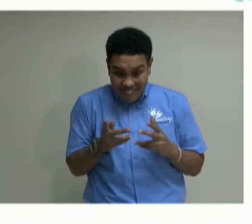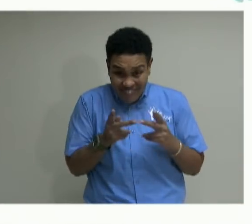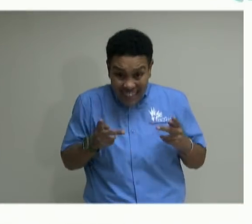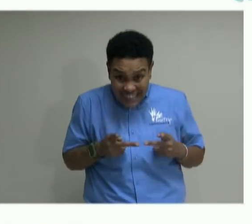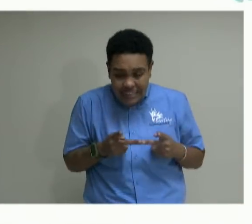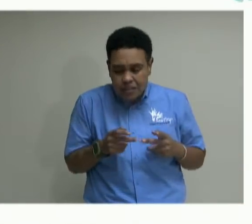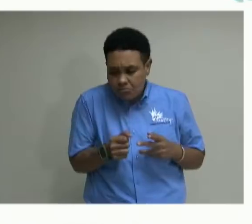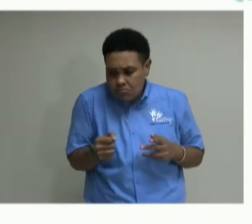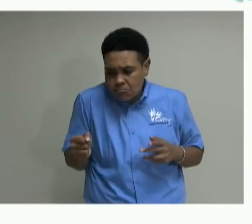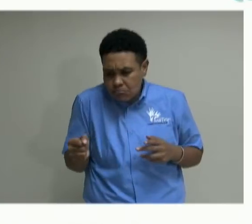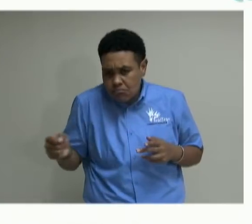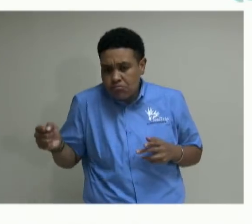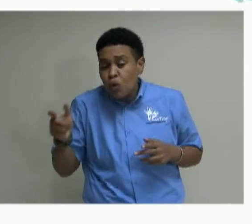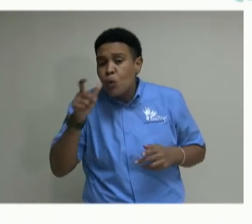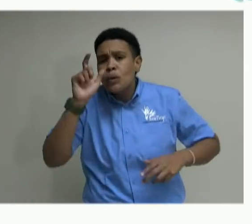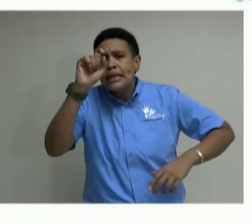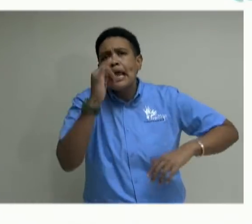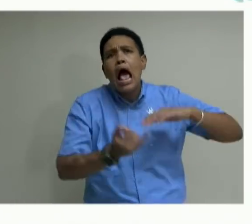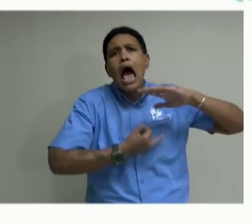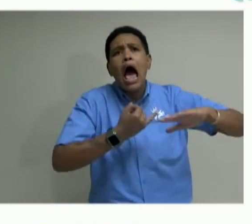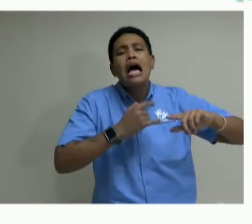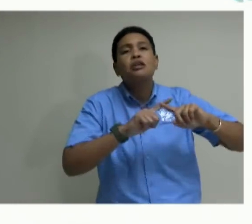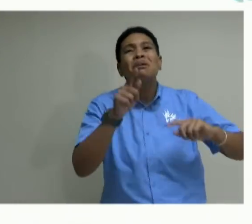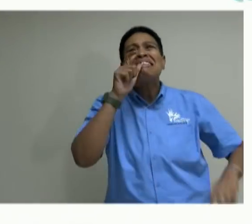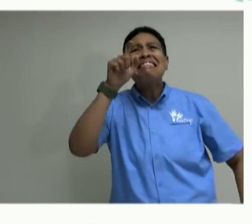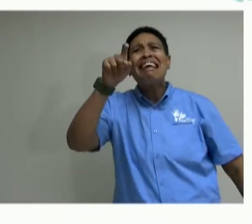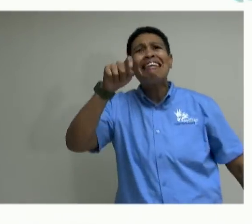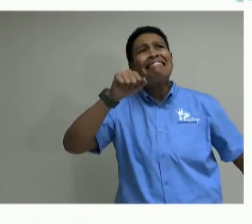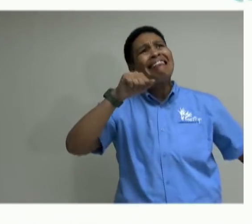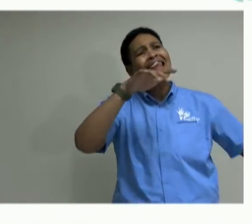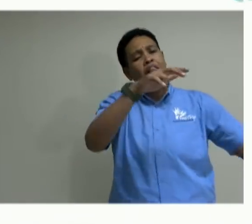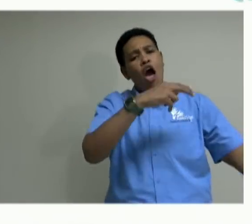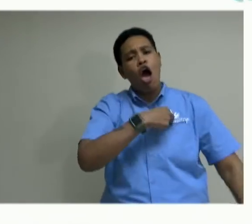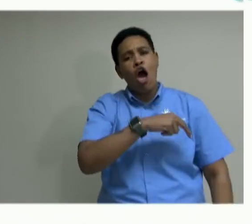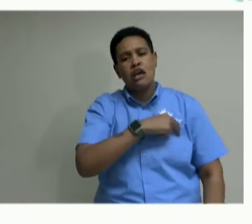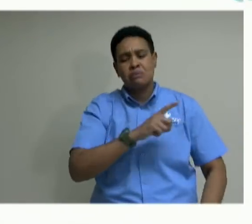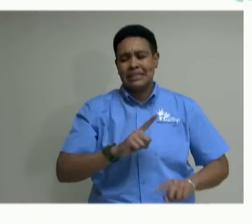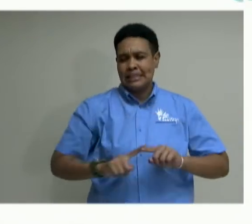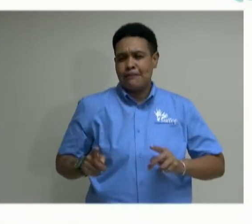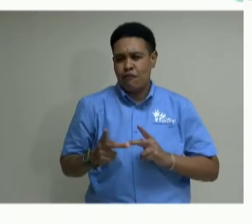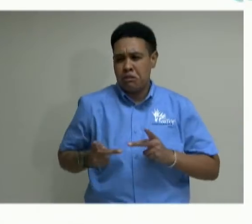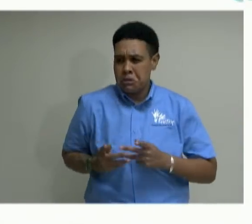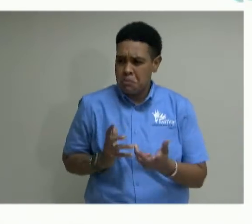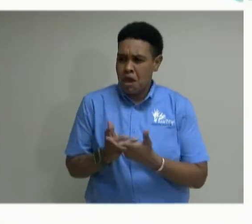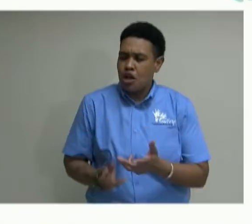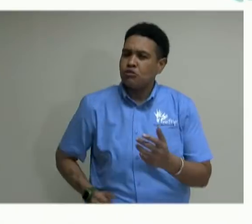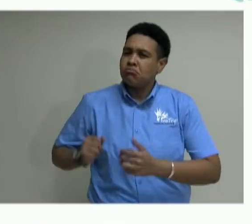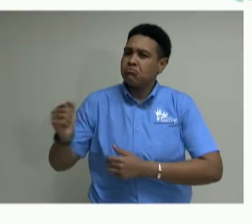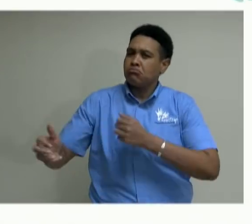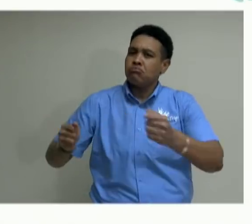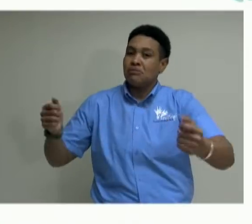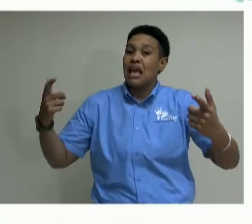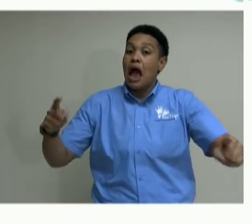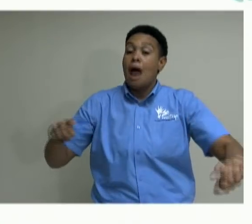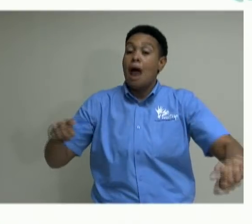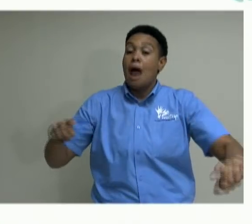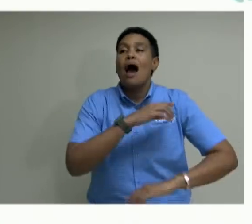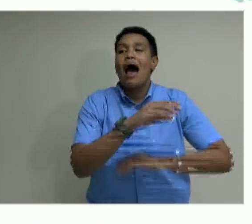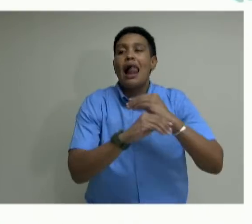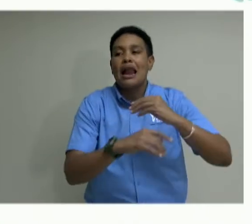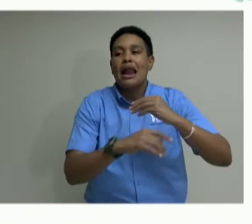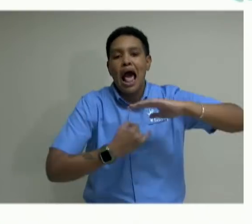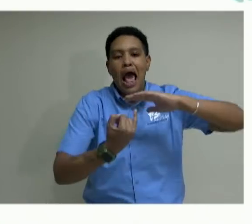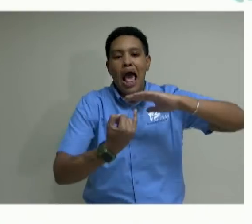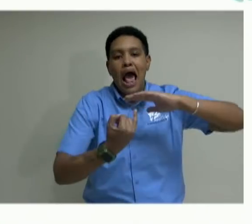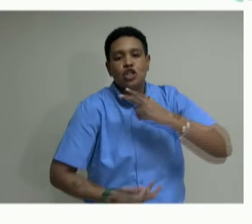be isolated but don't necessarily need to be in a hospital setting. We would have also have isolation